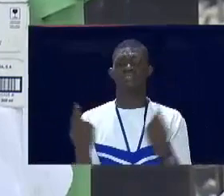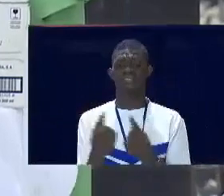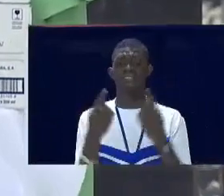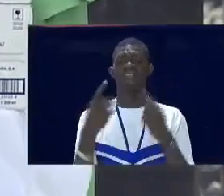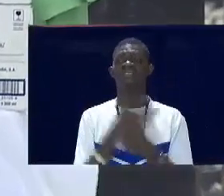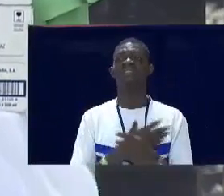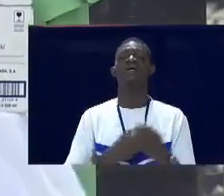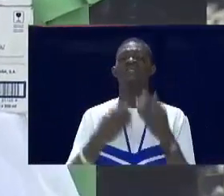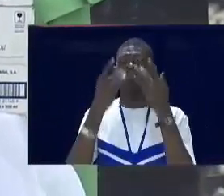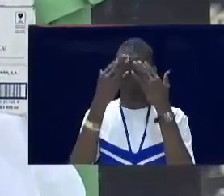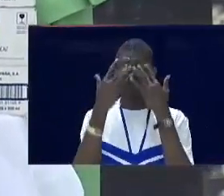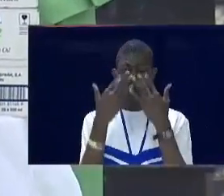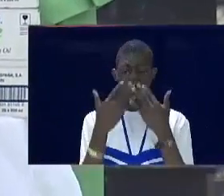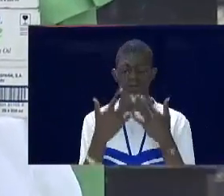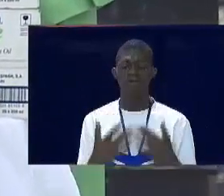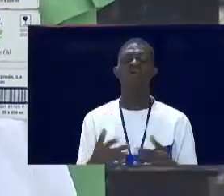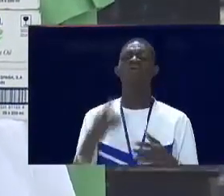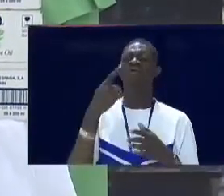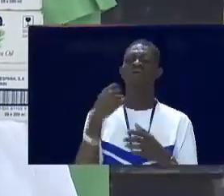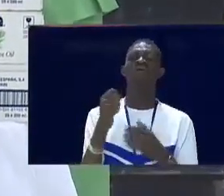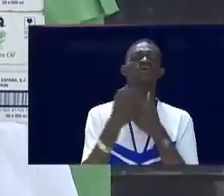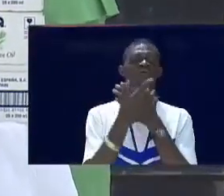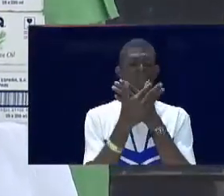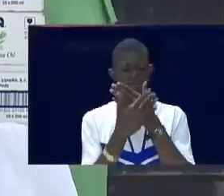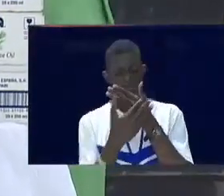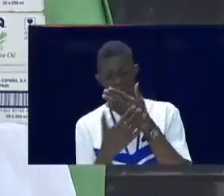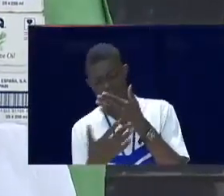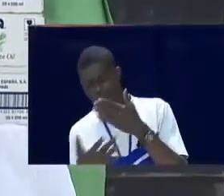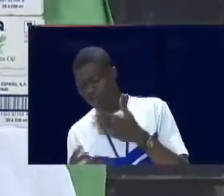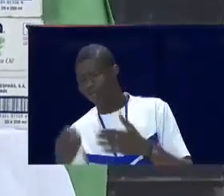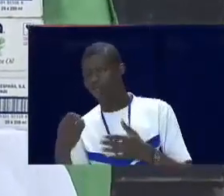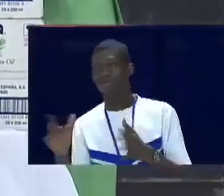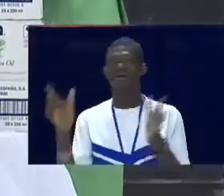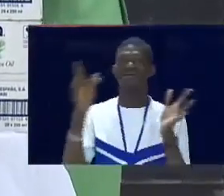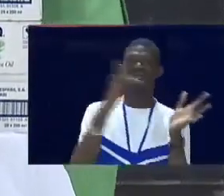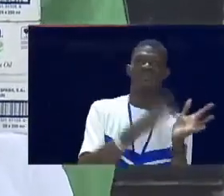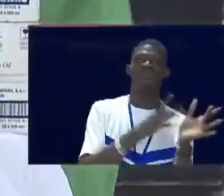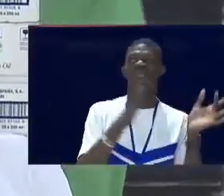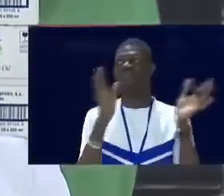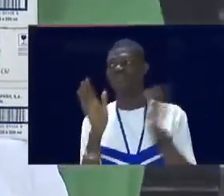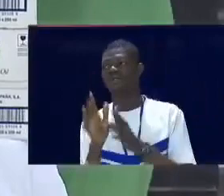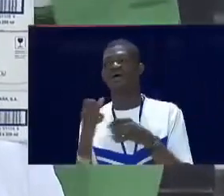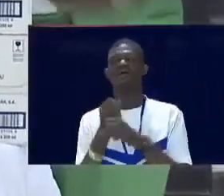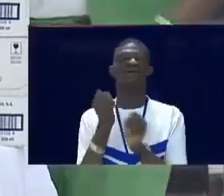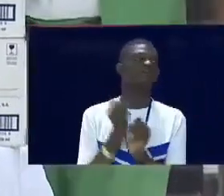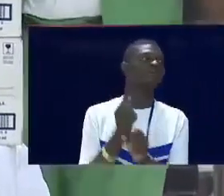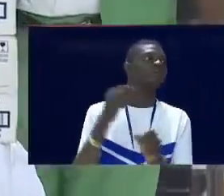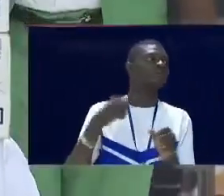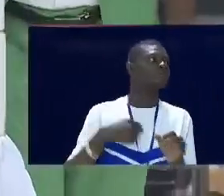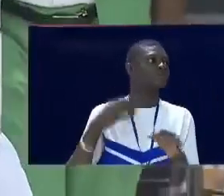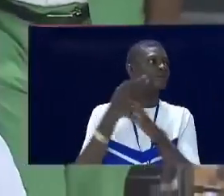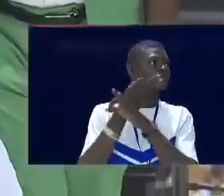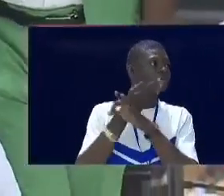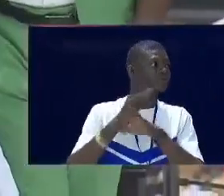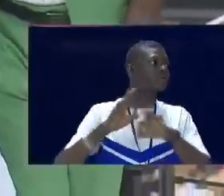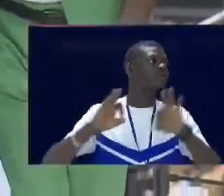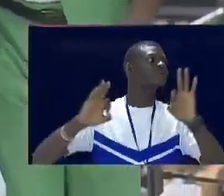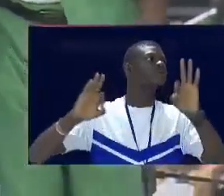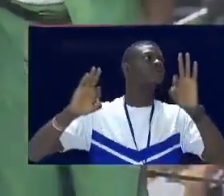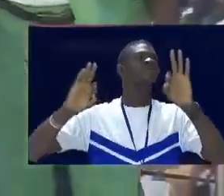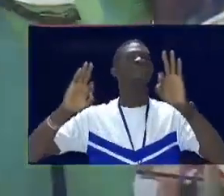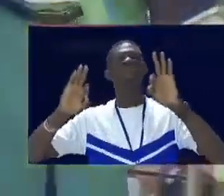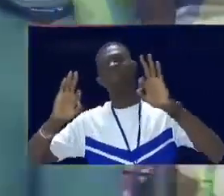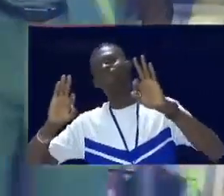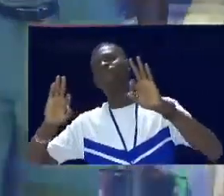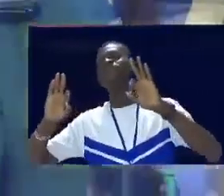From sin and sorrow, the blood of Jesus sets me.